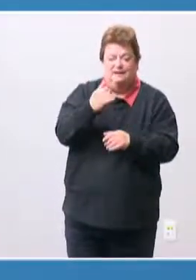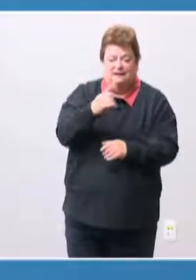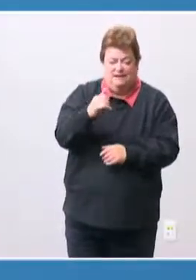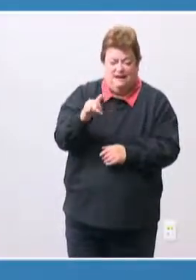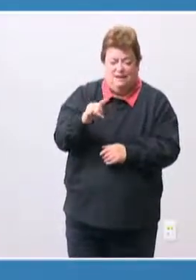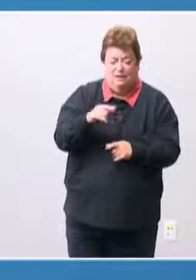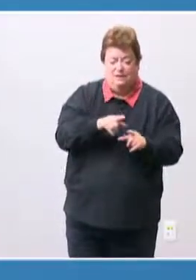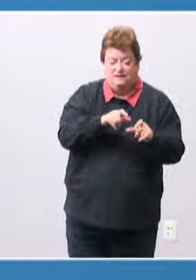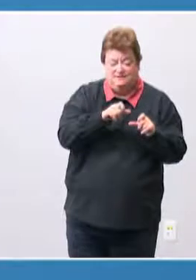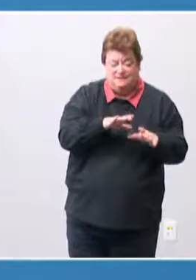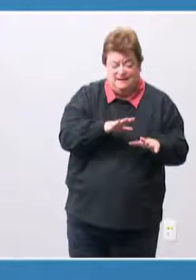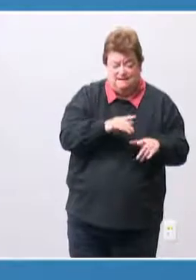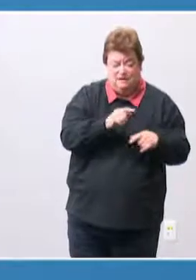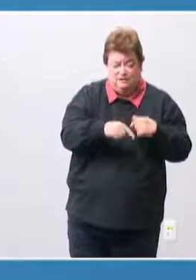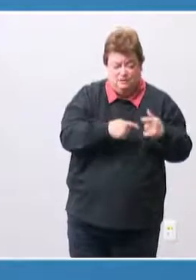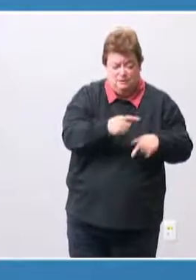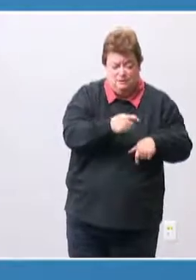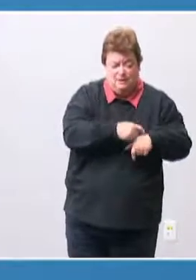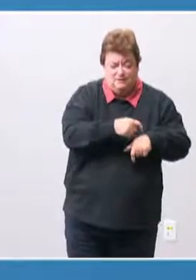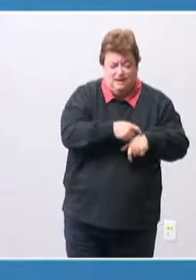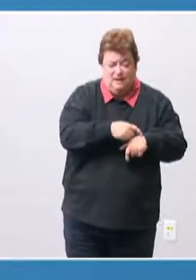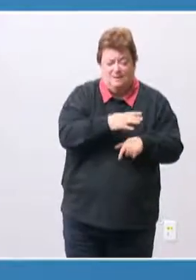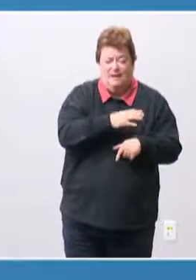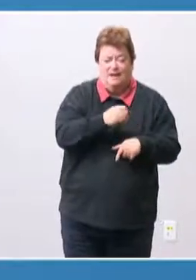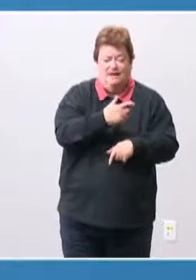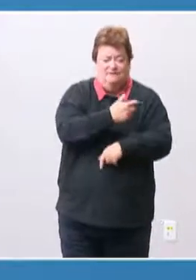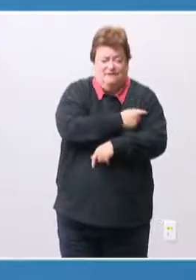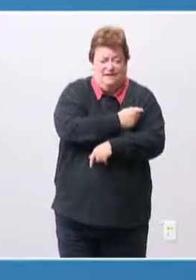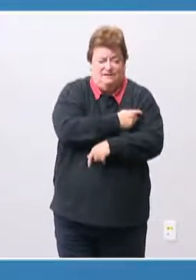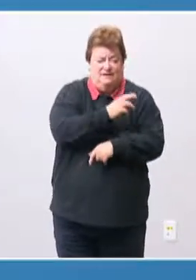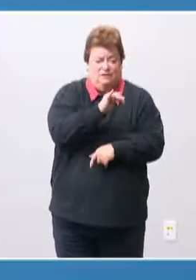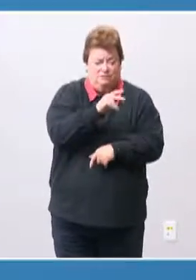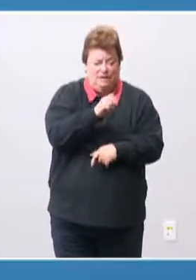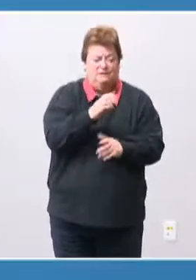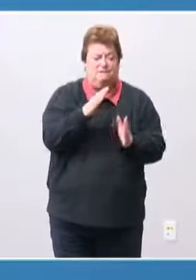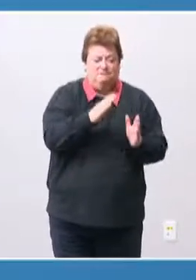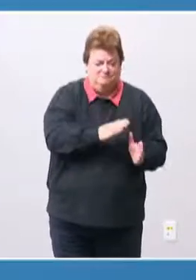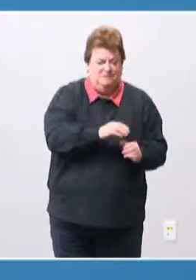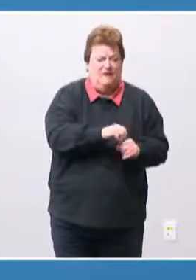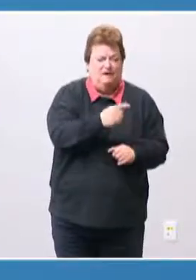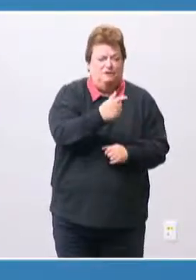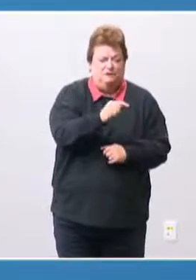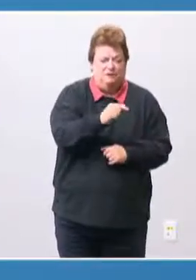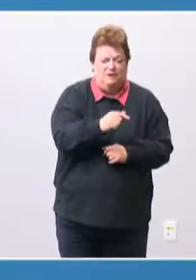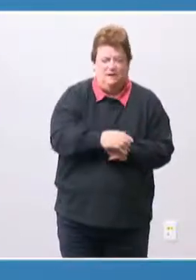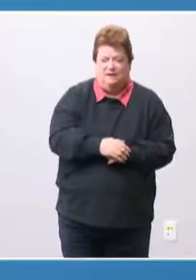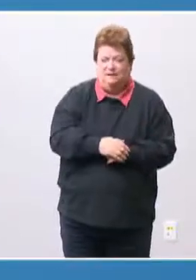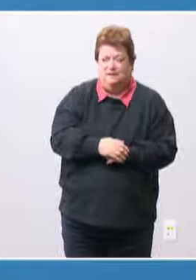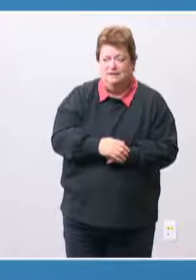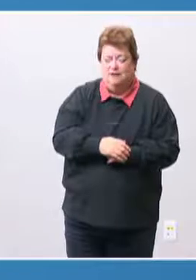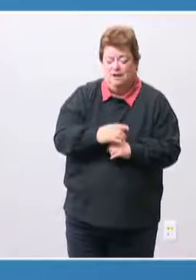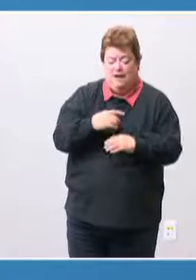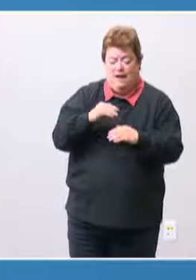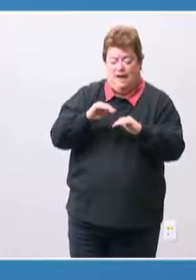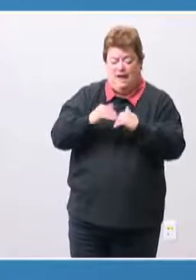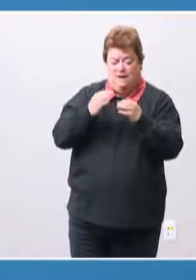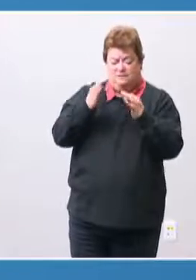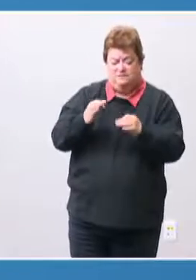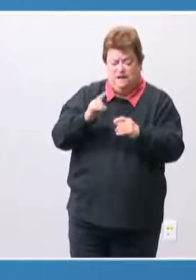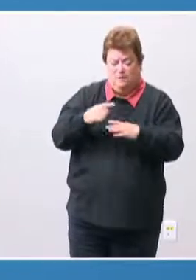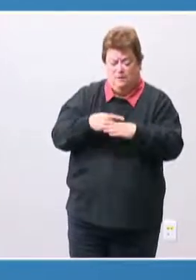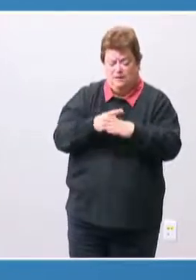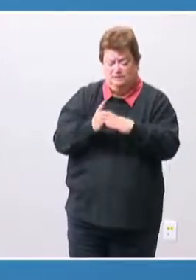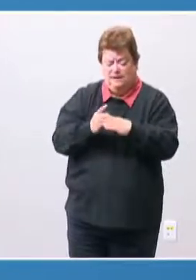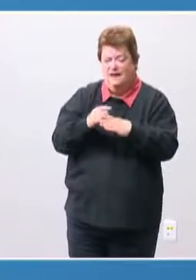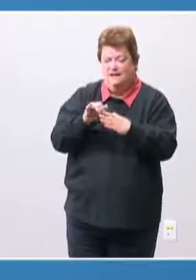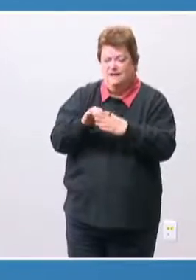while testing turnaround time and vaccination rate remain in green. The position of the dial is shown by the blue